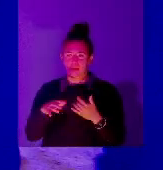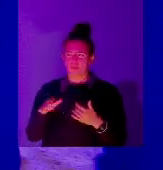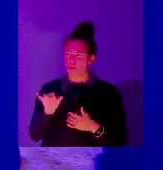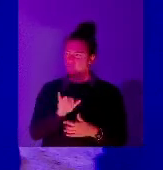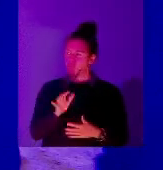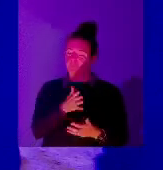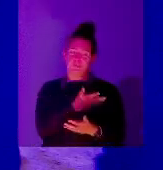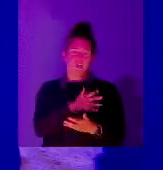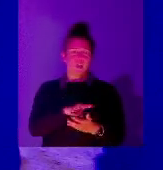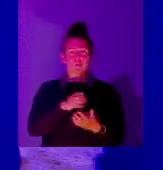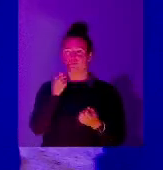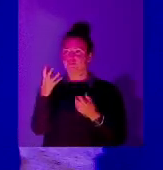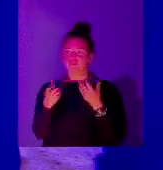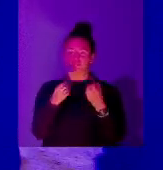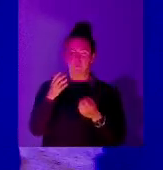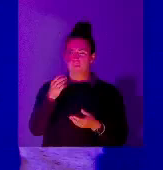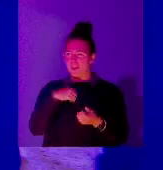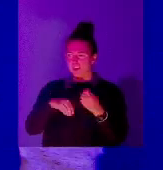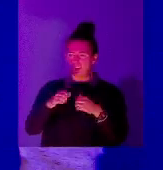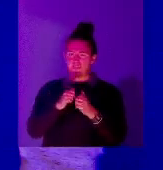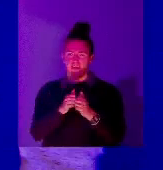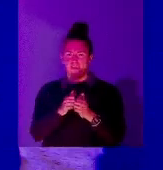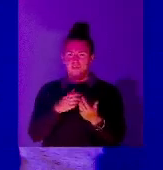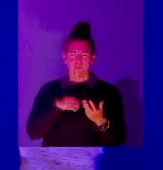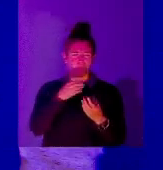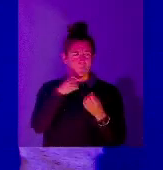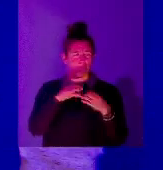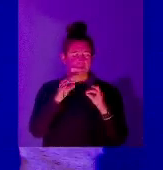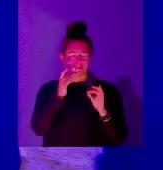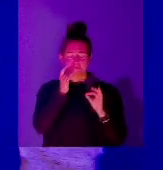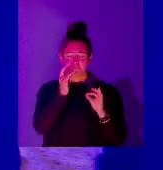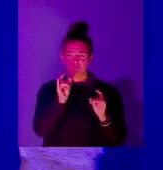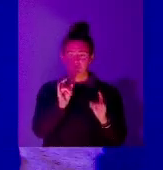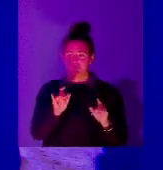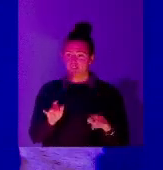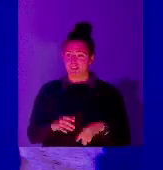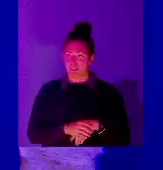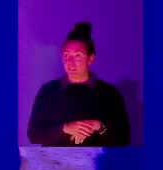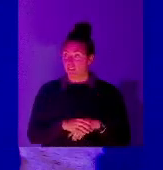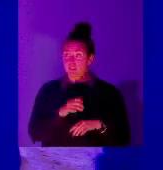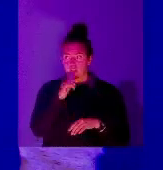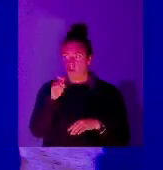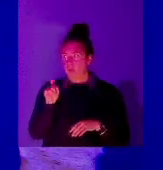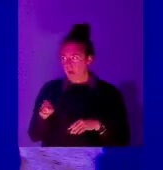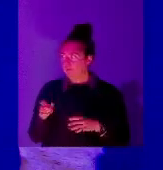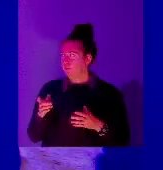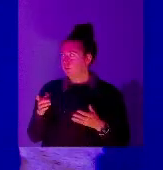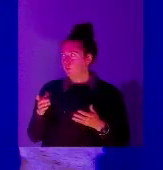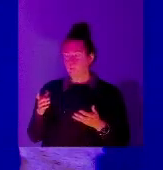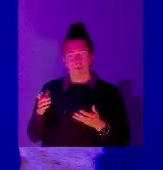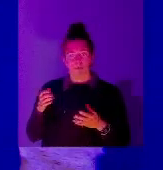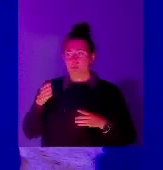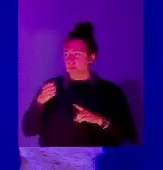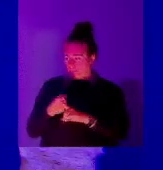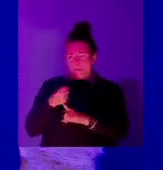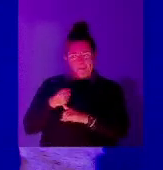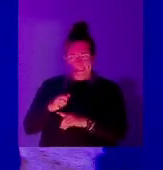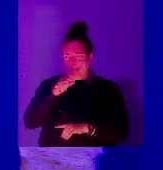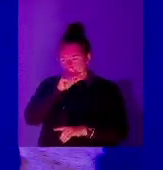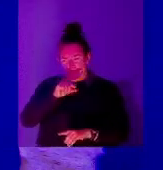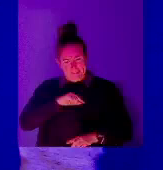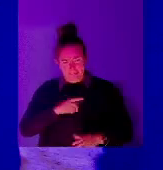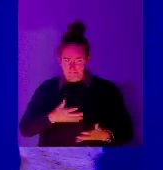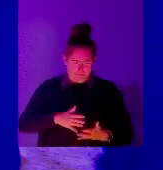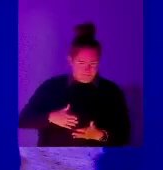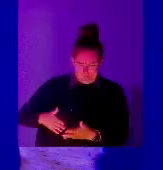together. The food was fantastic. You don't have to get beaten up on Thanksgiving Day by getting